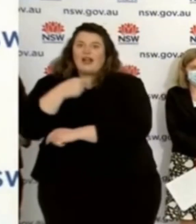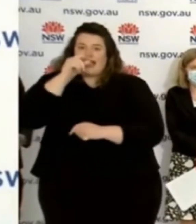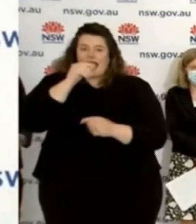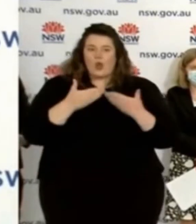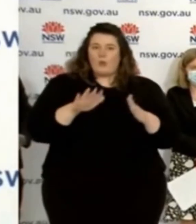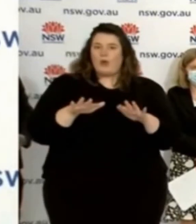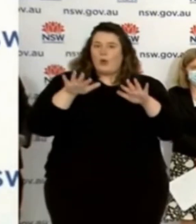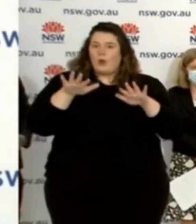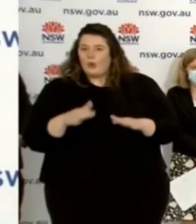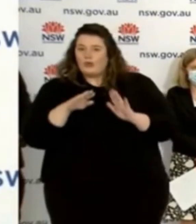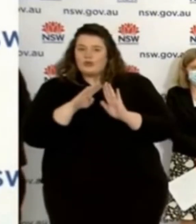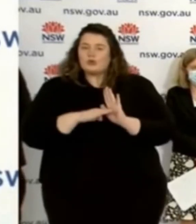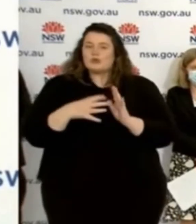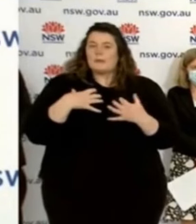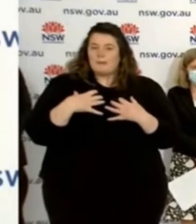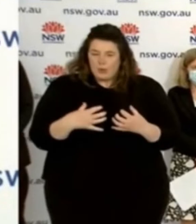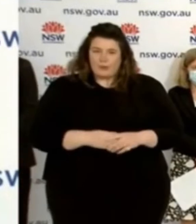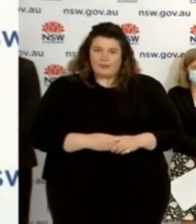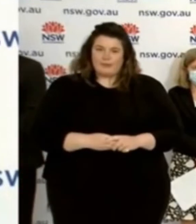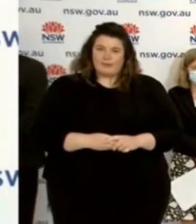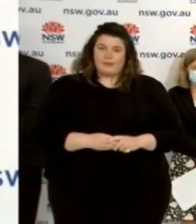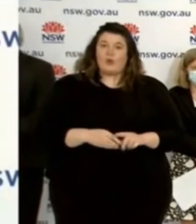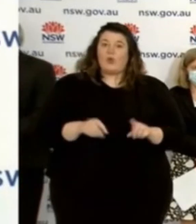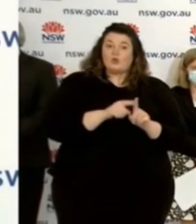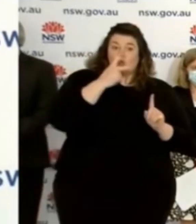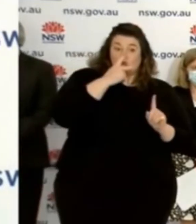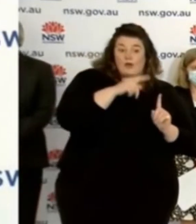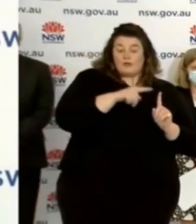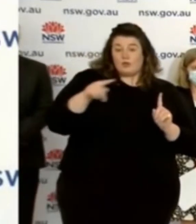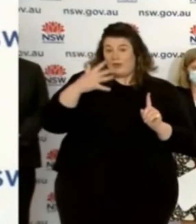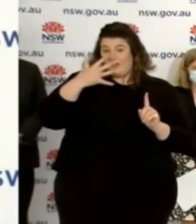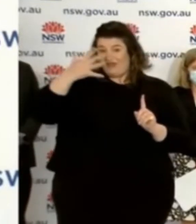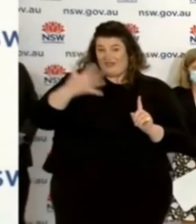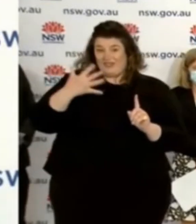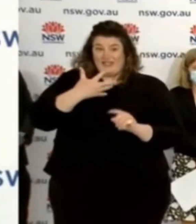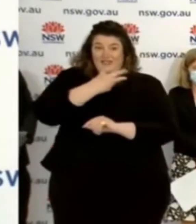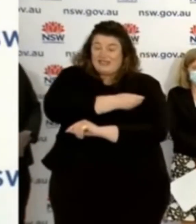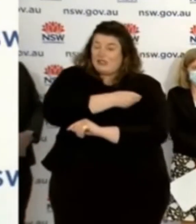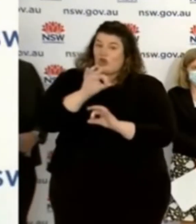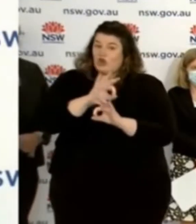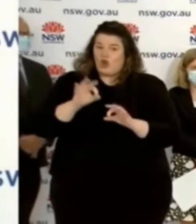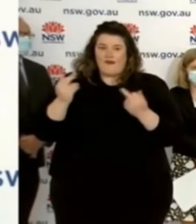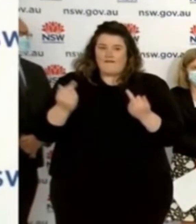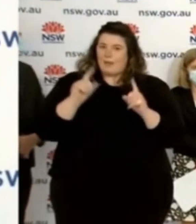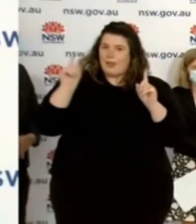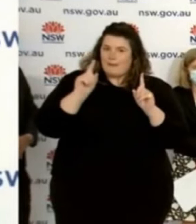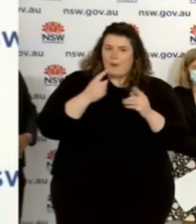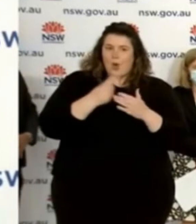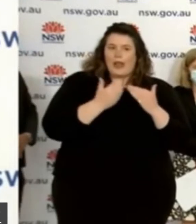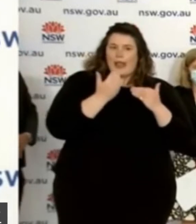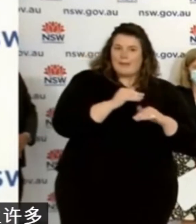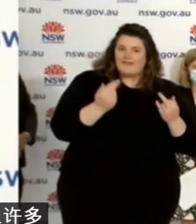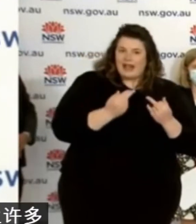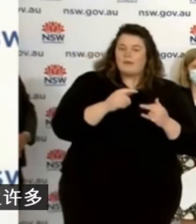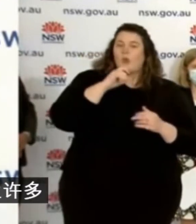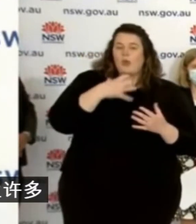time, there'll also be vaccine available for 12 to 15-year-olds, which currently isn't available widely. So there's a